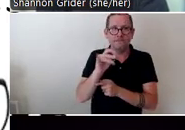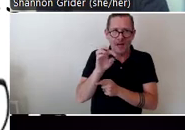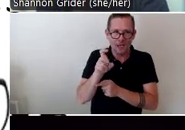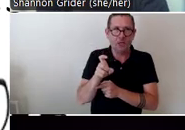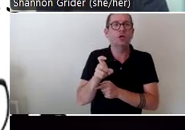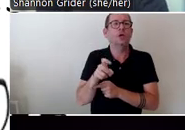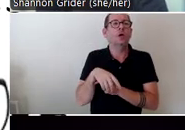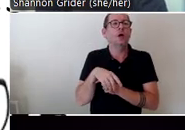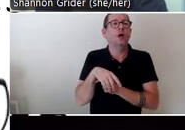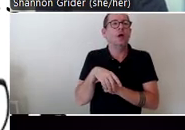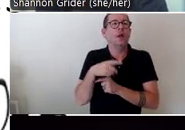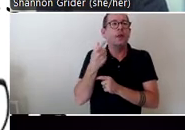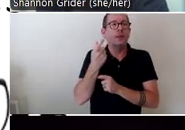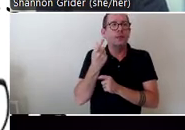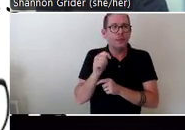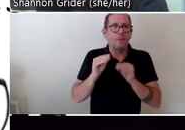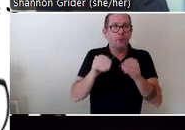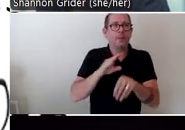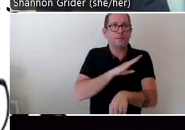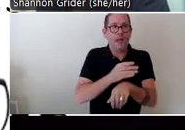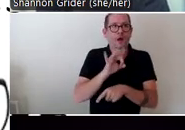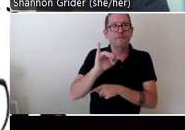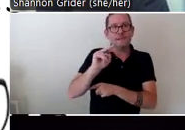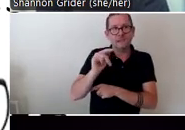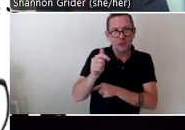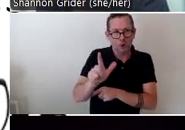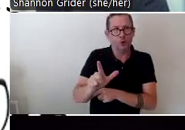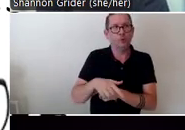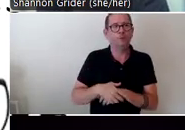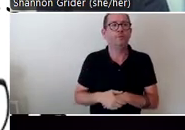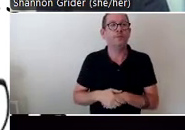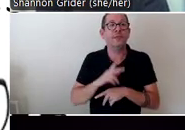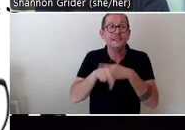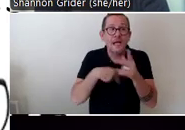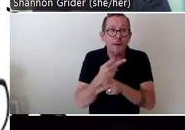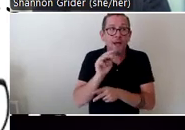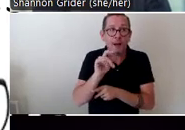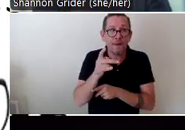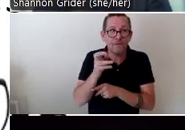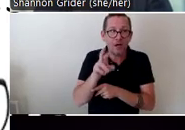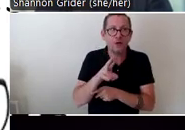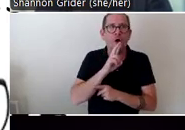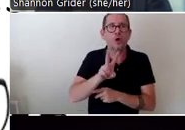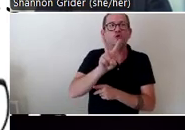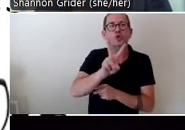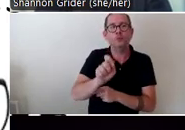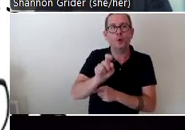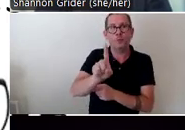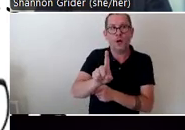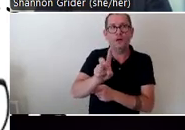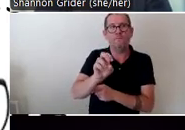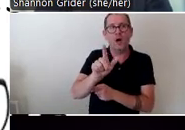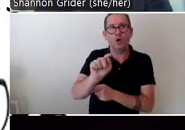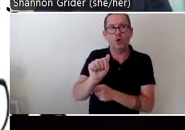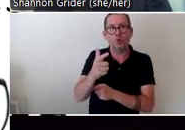hear what you are saying. So you should have it for the input power of the